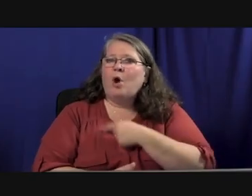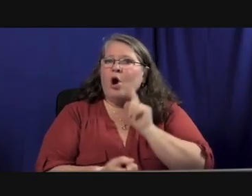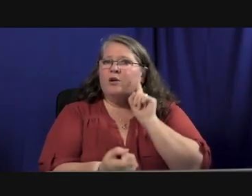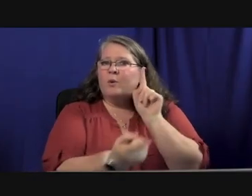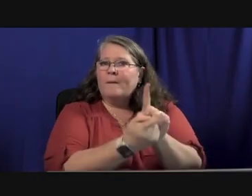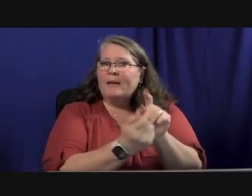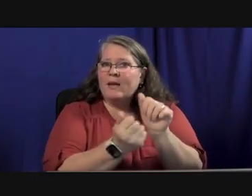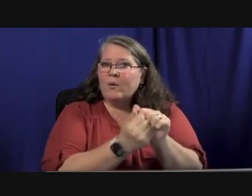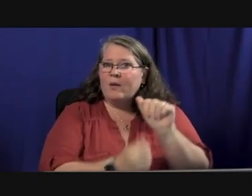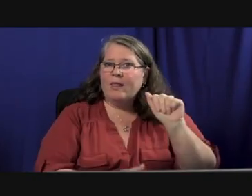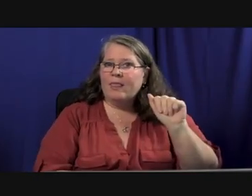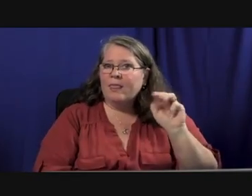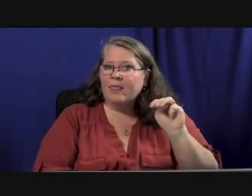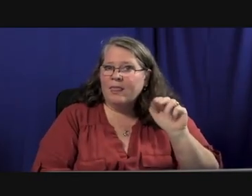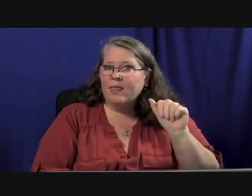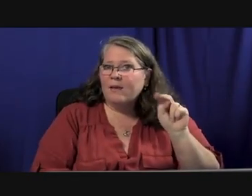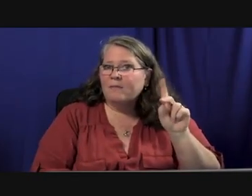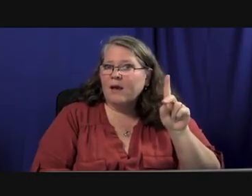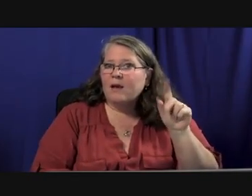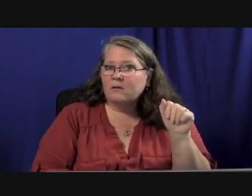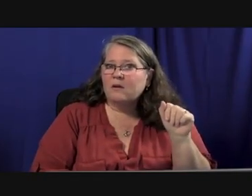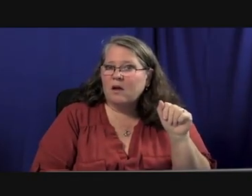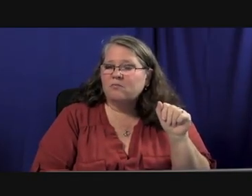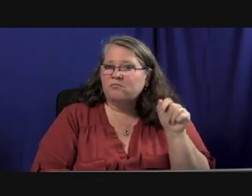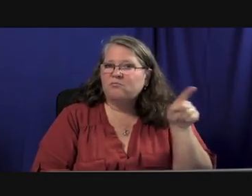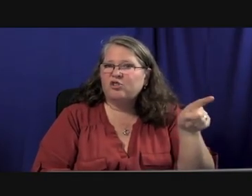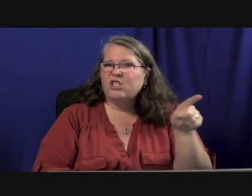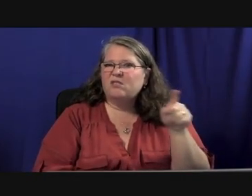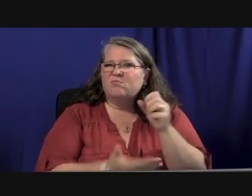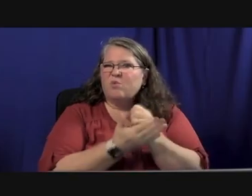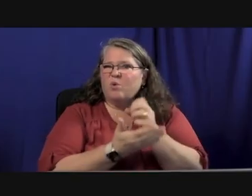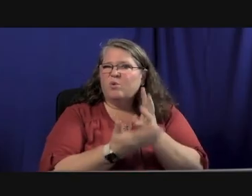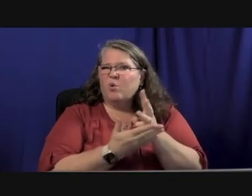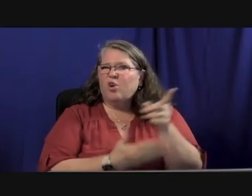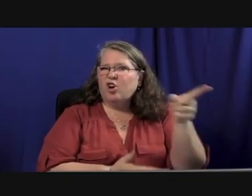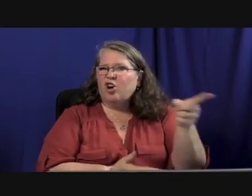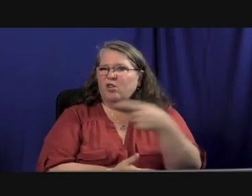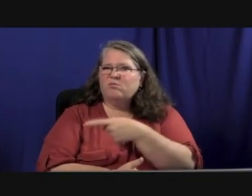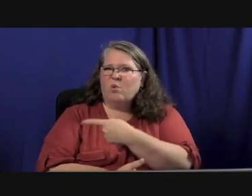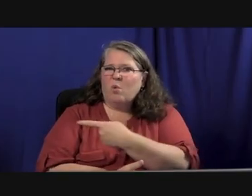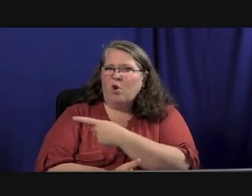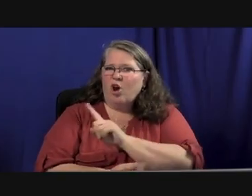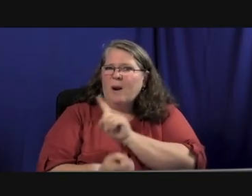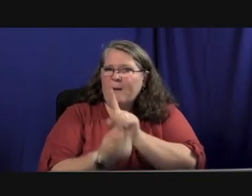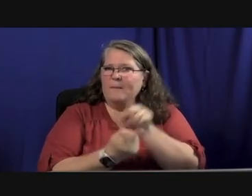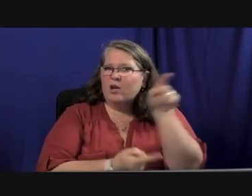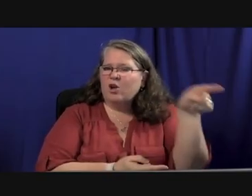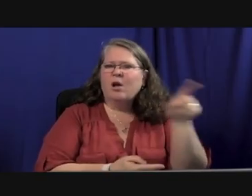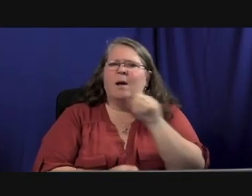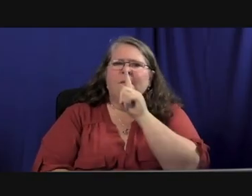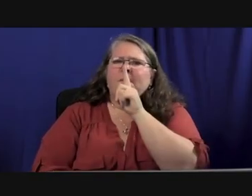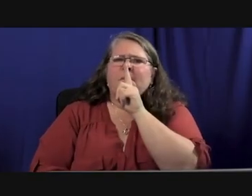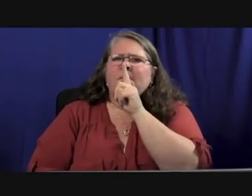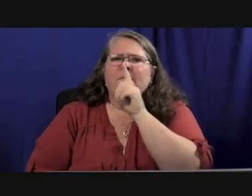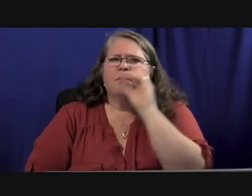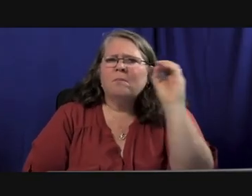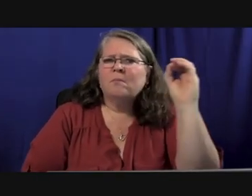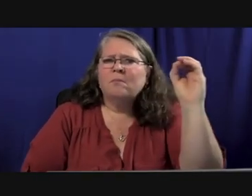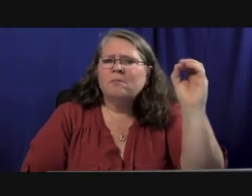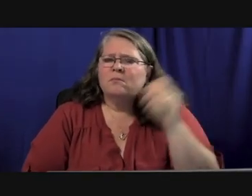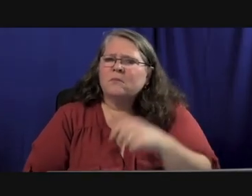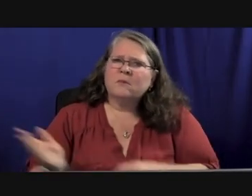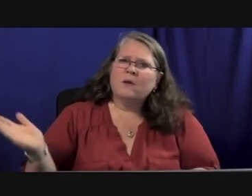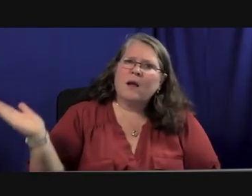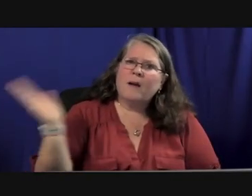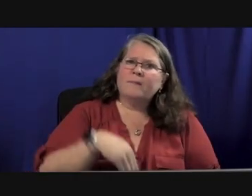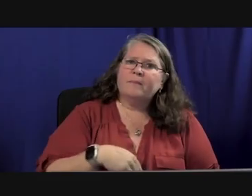Maybe they're saying we're going to go and meet up at a specific critical location, and that's where the social worker is at. But they don't